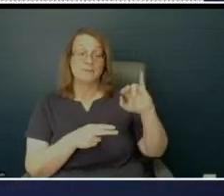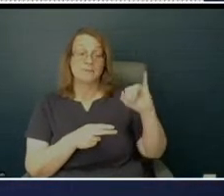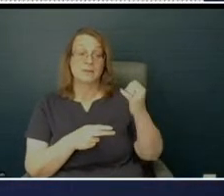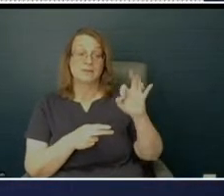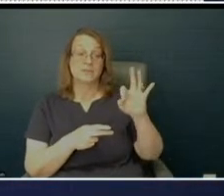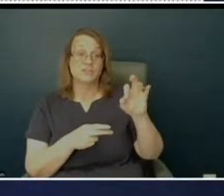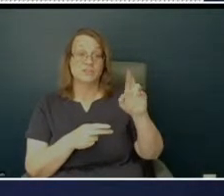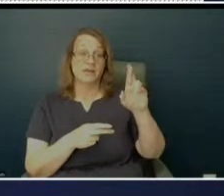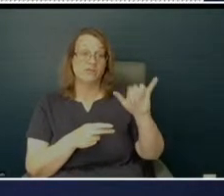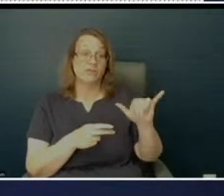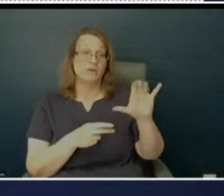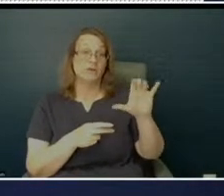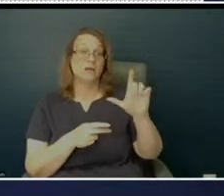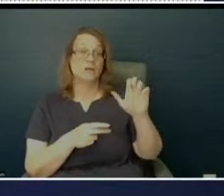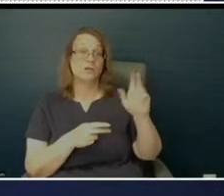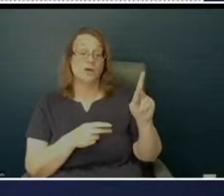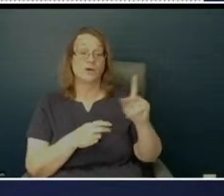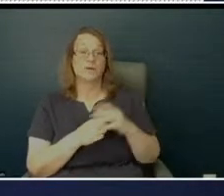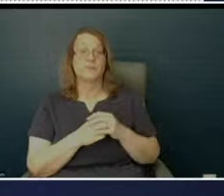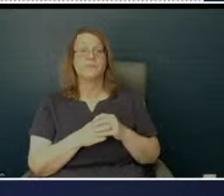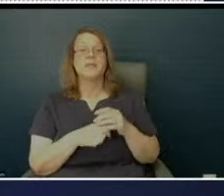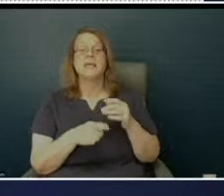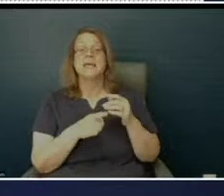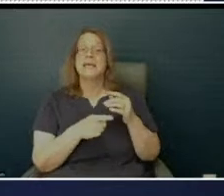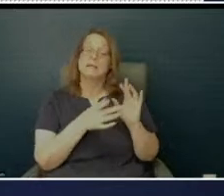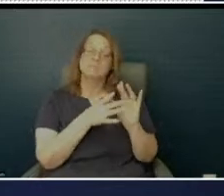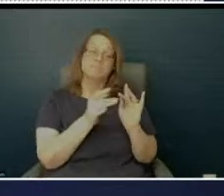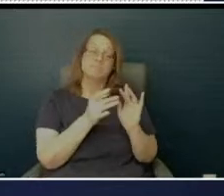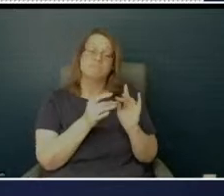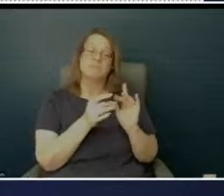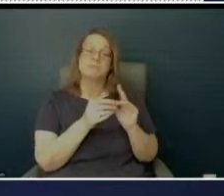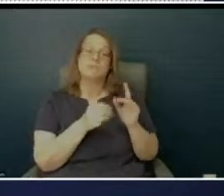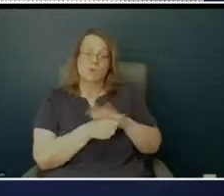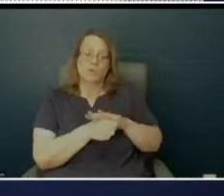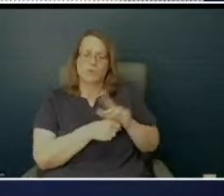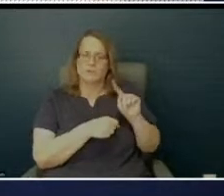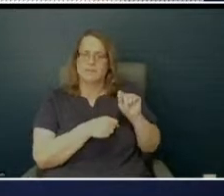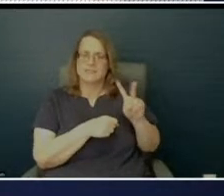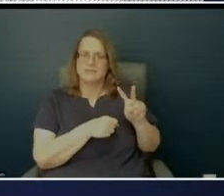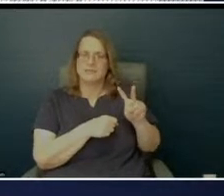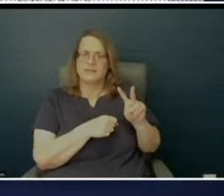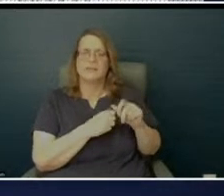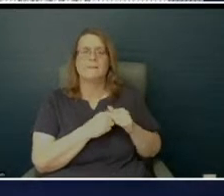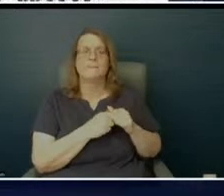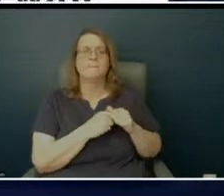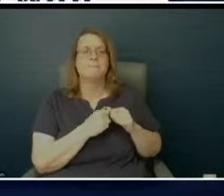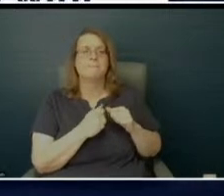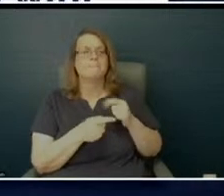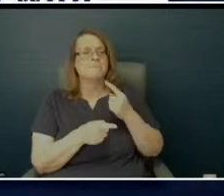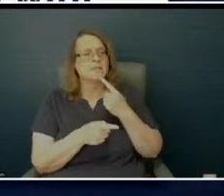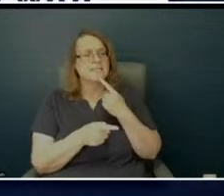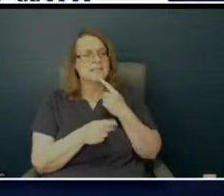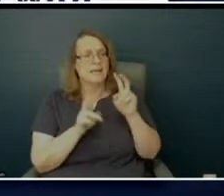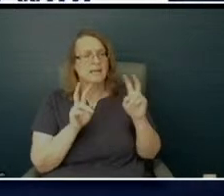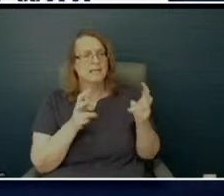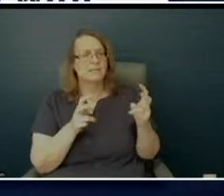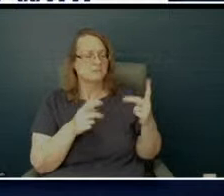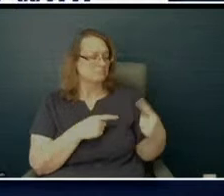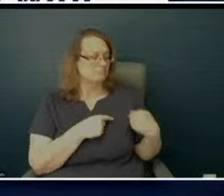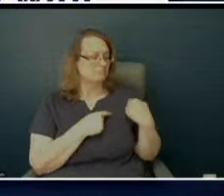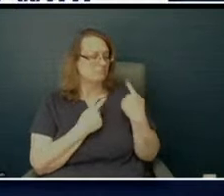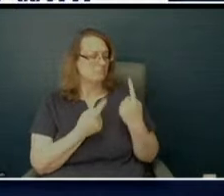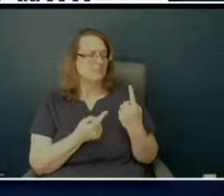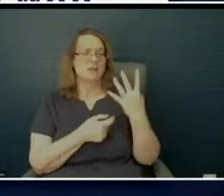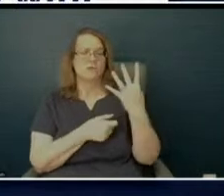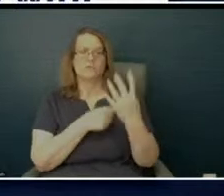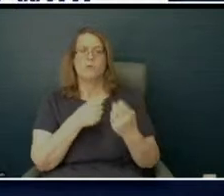provided the following statement to his local TV affiliate. He said, quote, "Throughout the past 4 years, I've